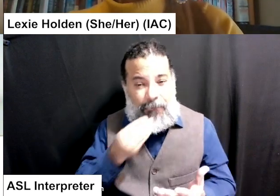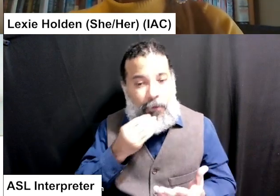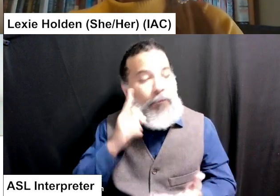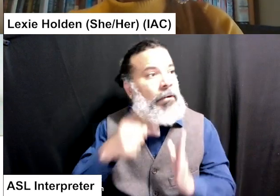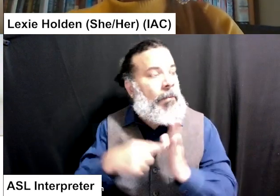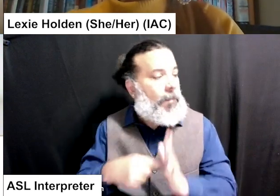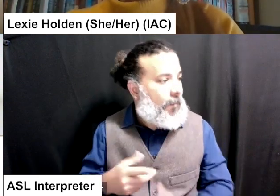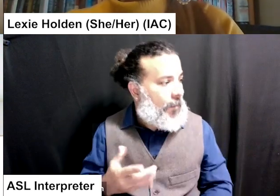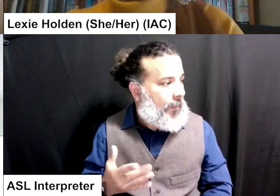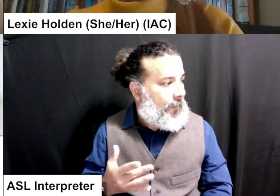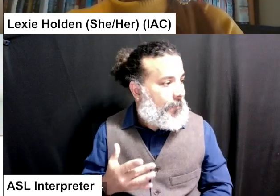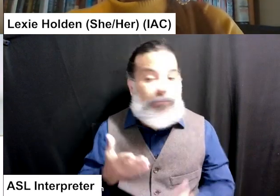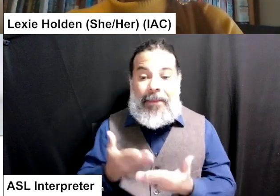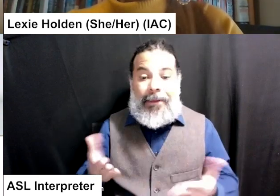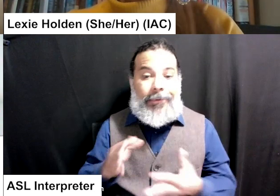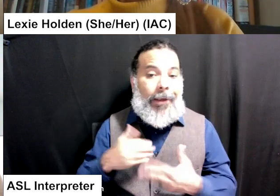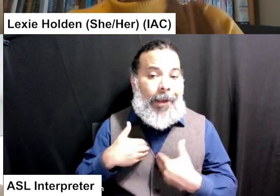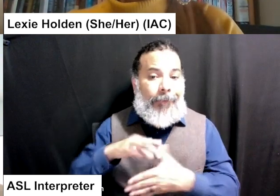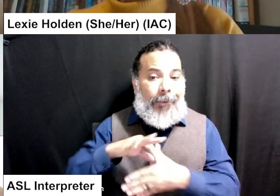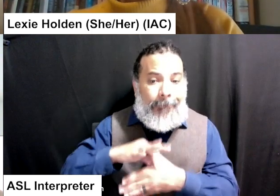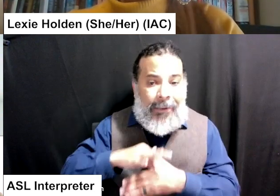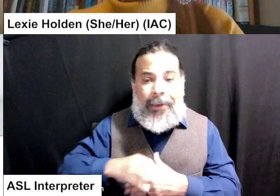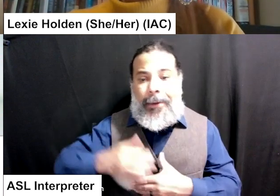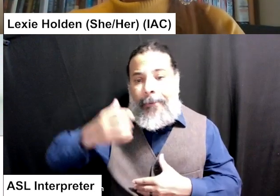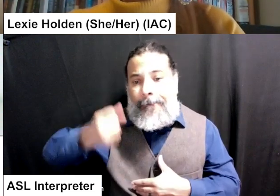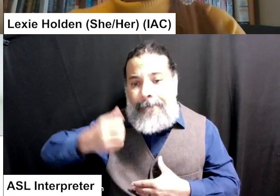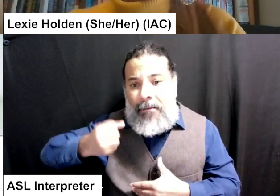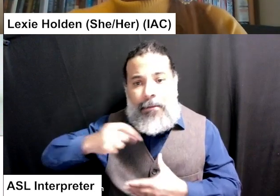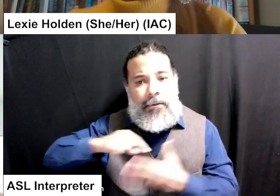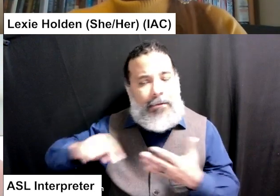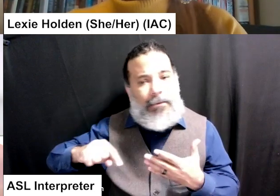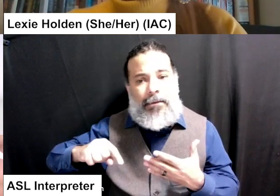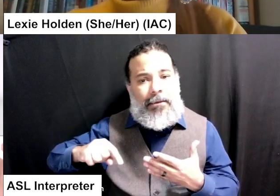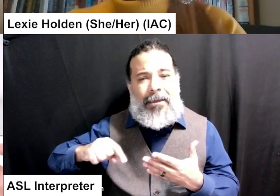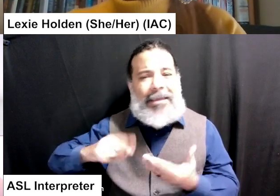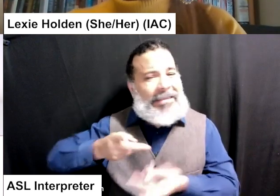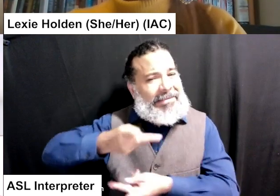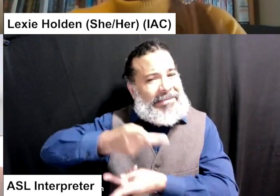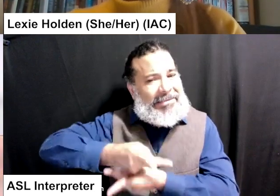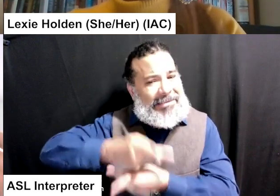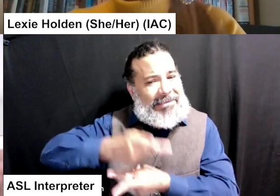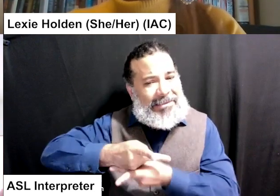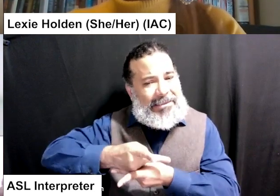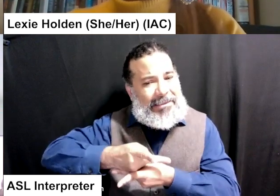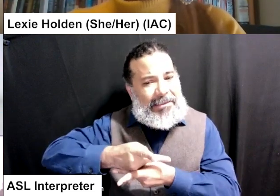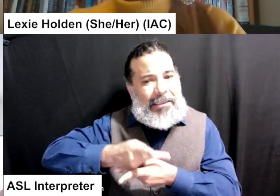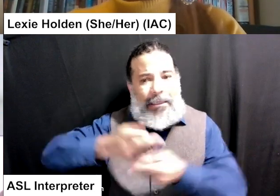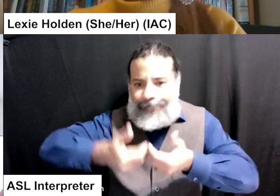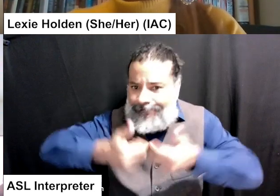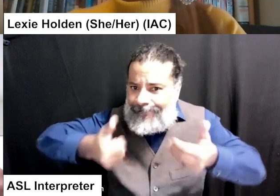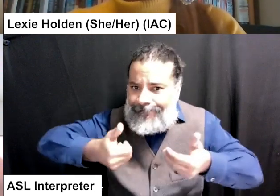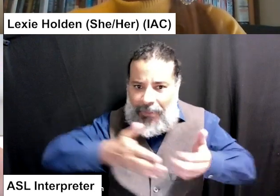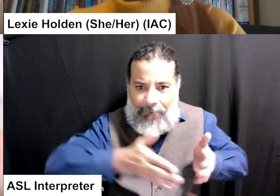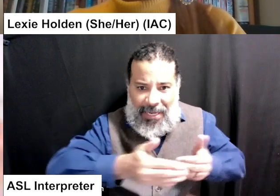example, things that contain meat or milk or things like that, being conscious to package that in a very separate